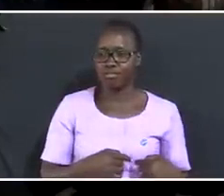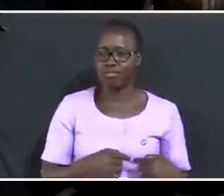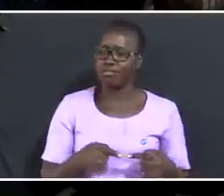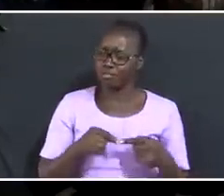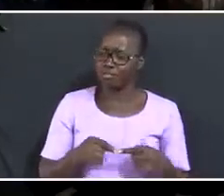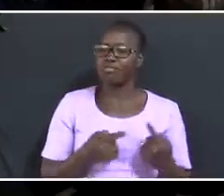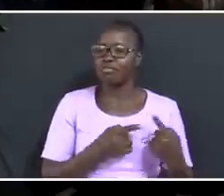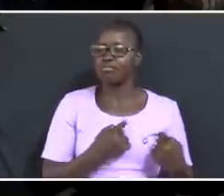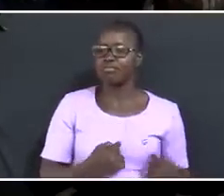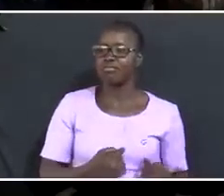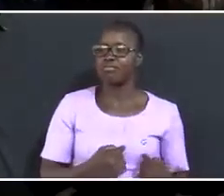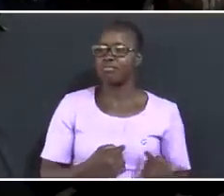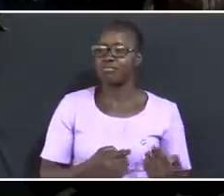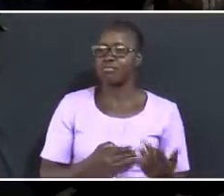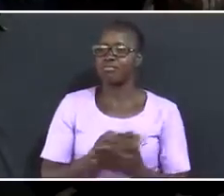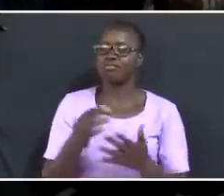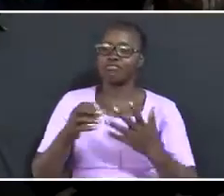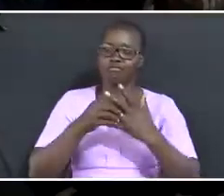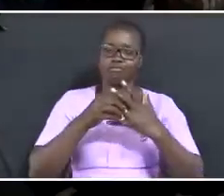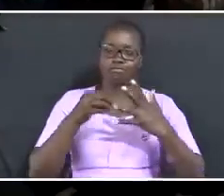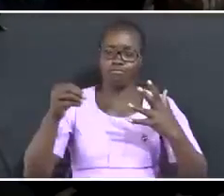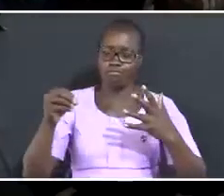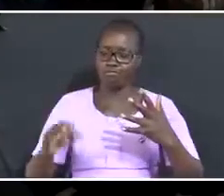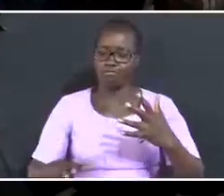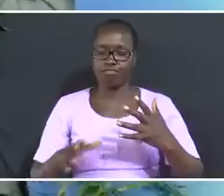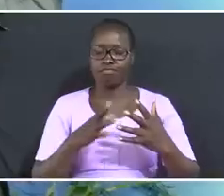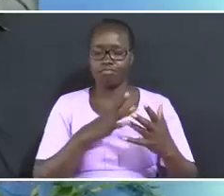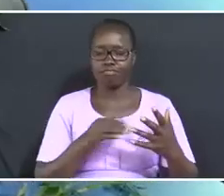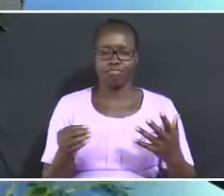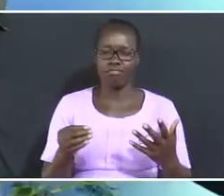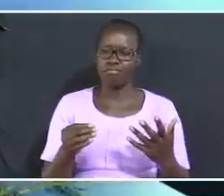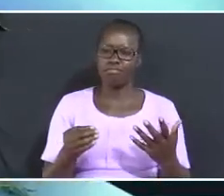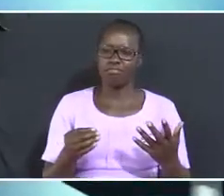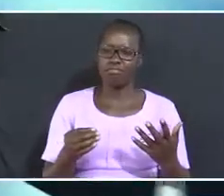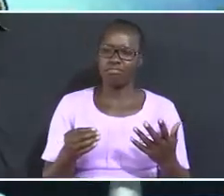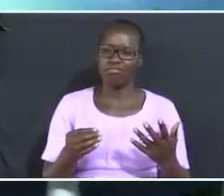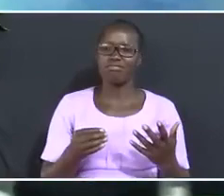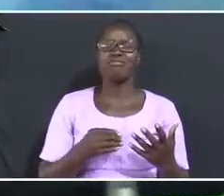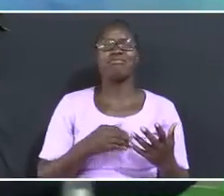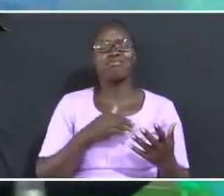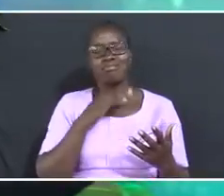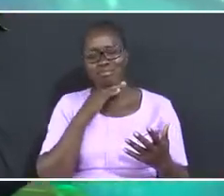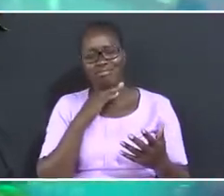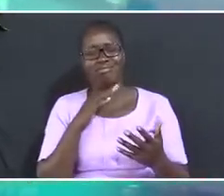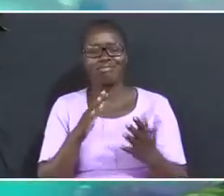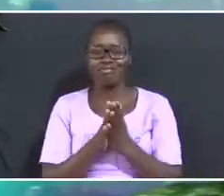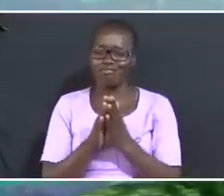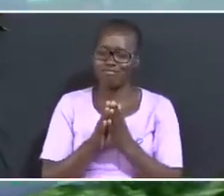Breaks our heart through divorce and mistreatment and death in a family.